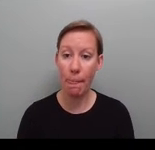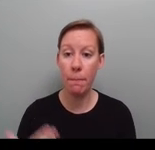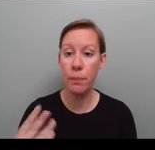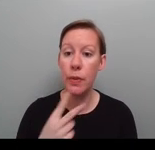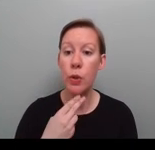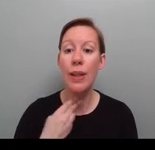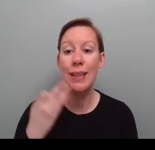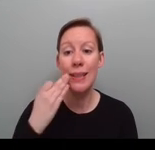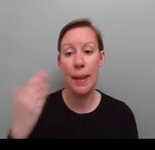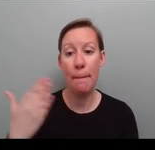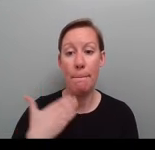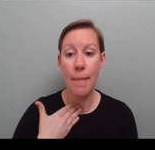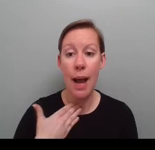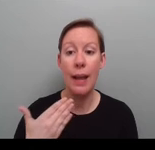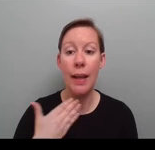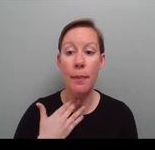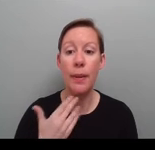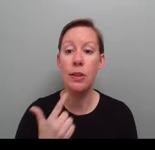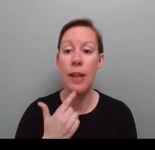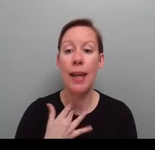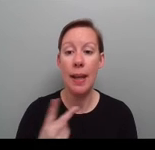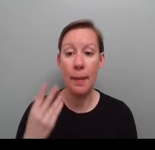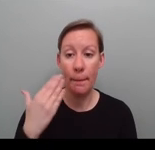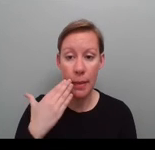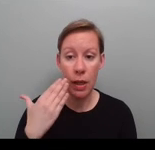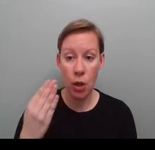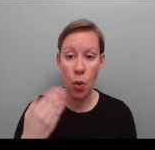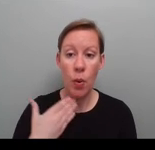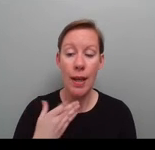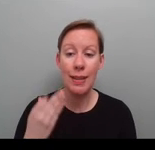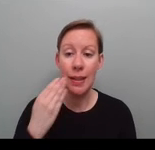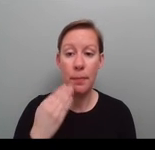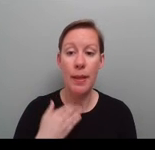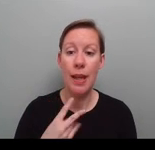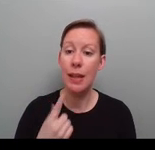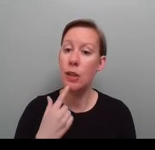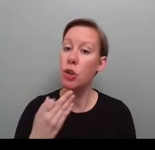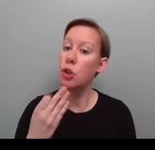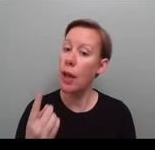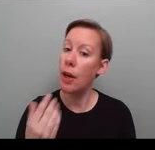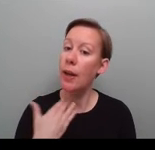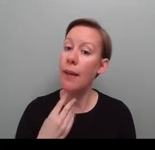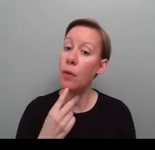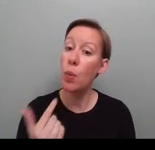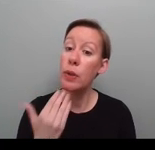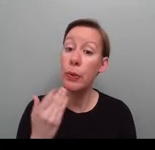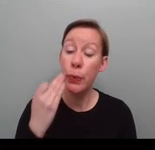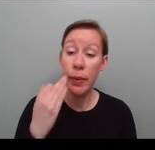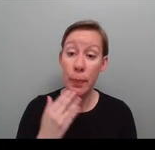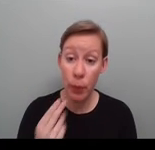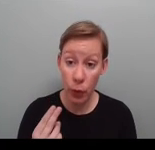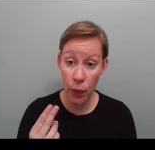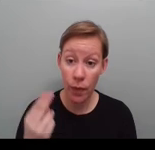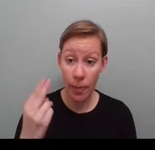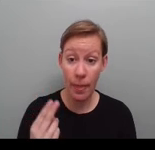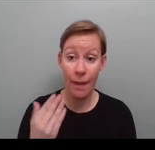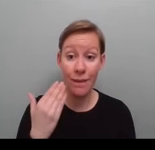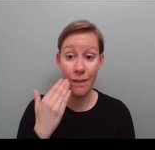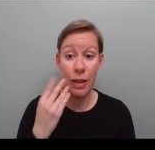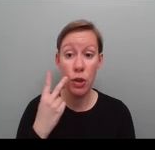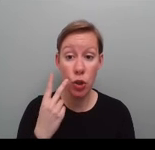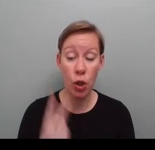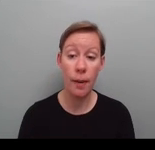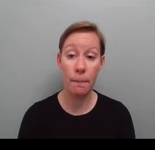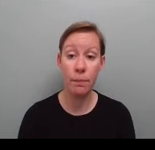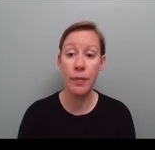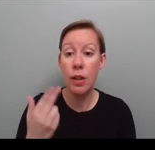corner, you can see my image letting me know that my video is being shared. If you want to remove the share feature, all